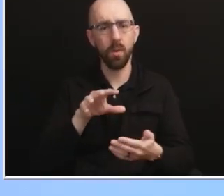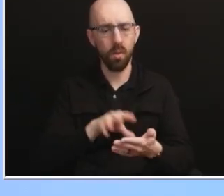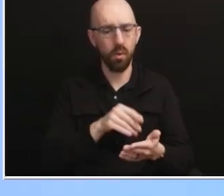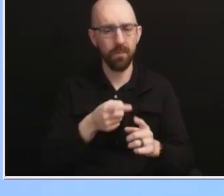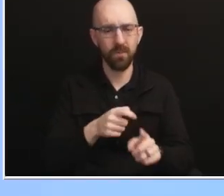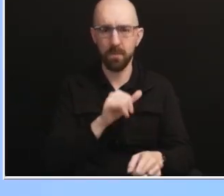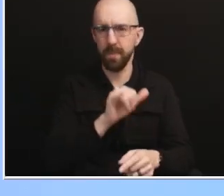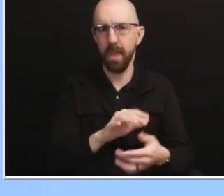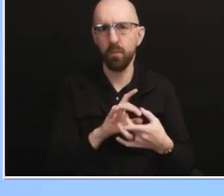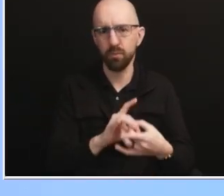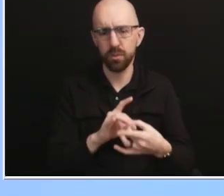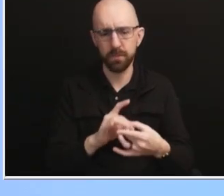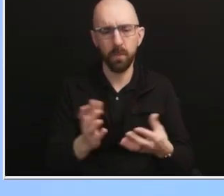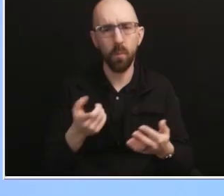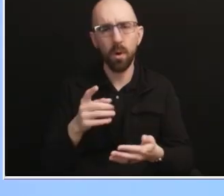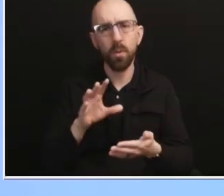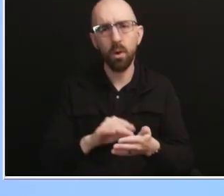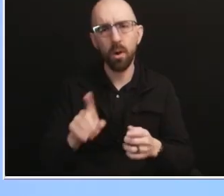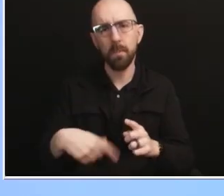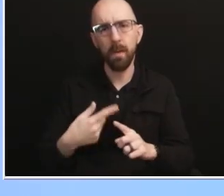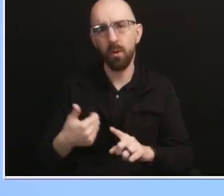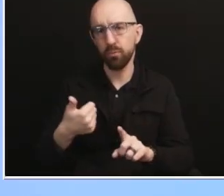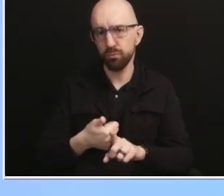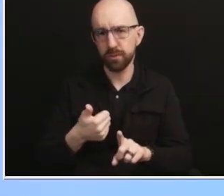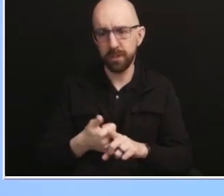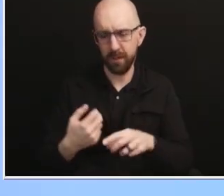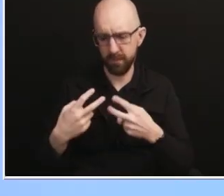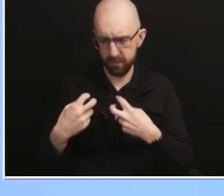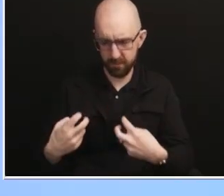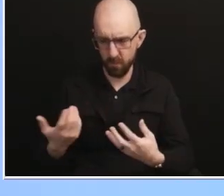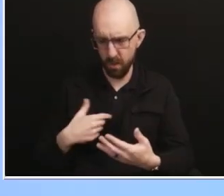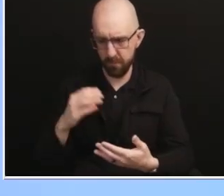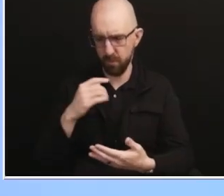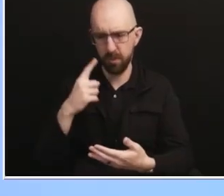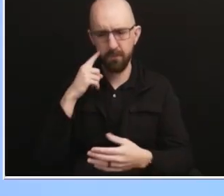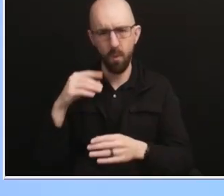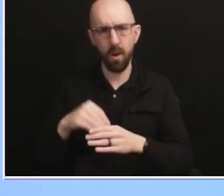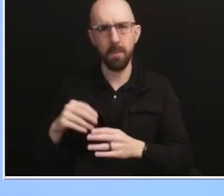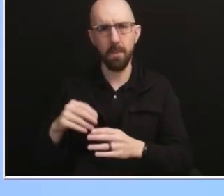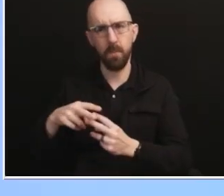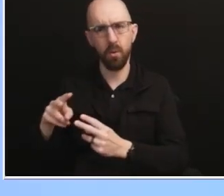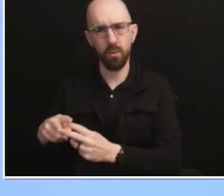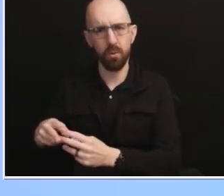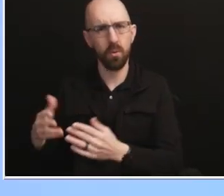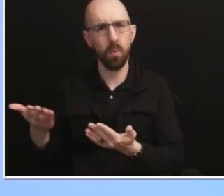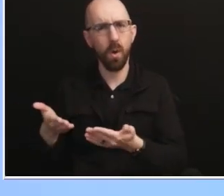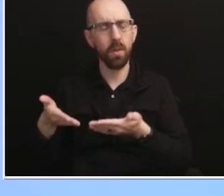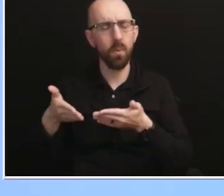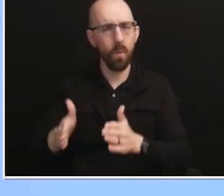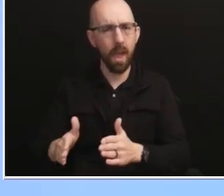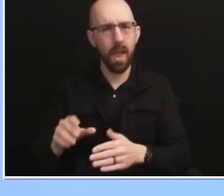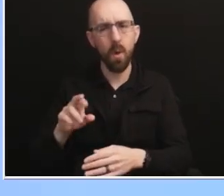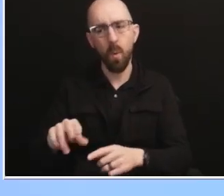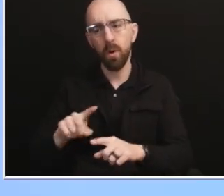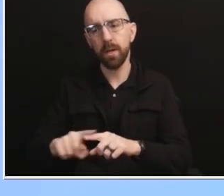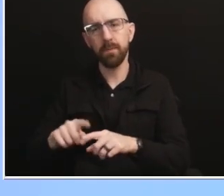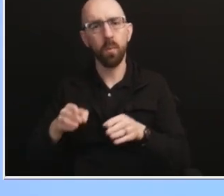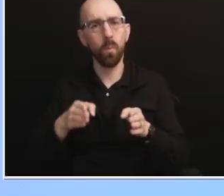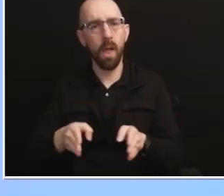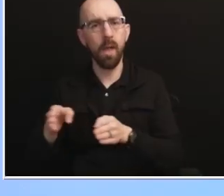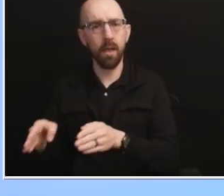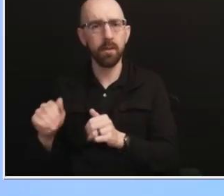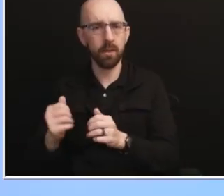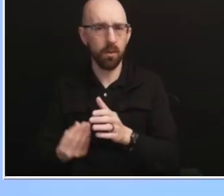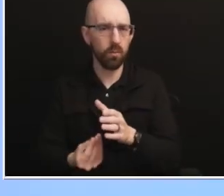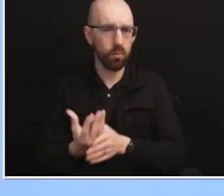relationship? What do you learn about yourself? What do you learn about what you're looking for in a partner? What is the way or ways in which you can grow and develop as a